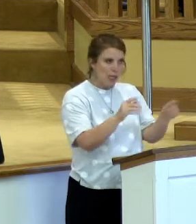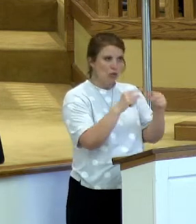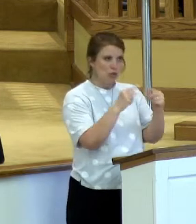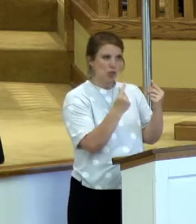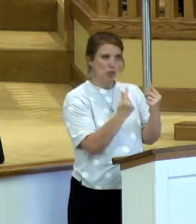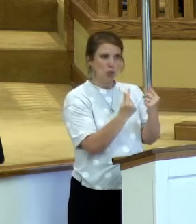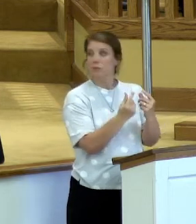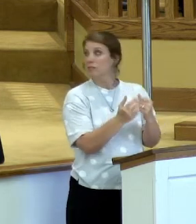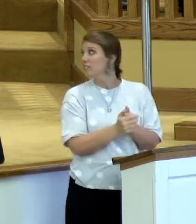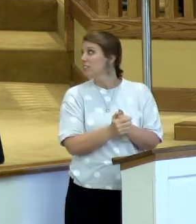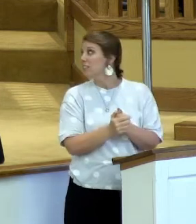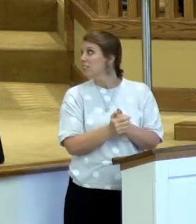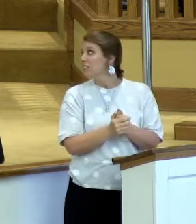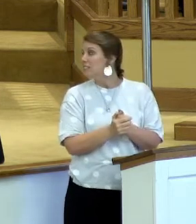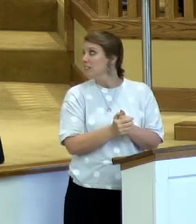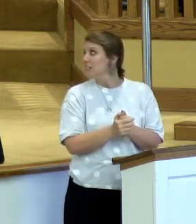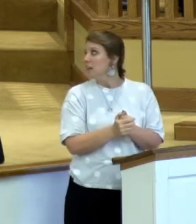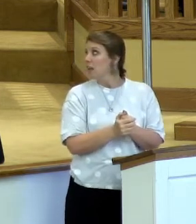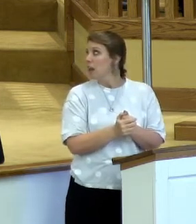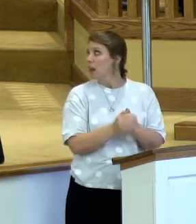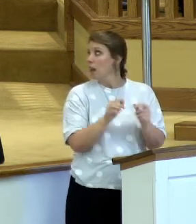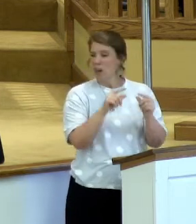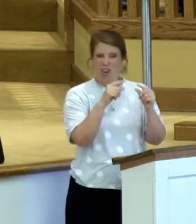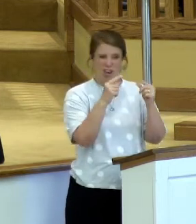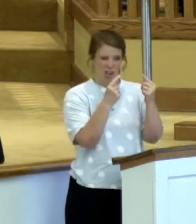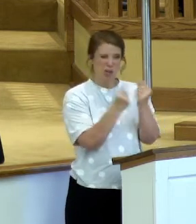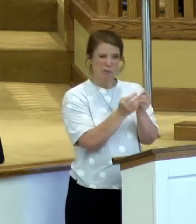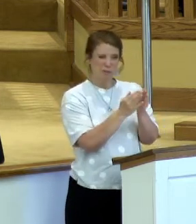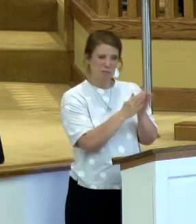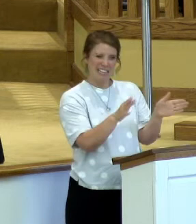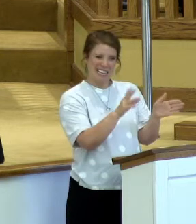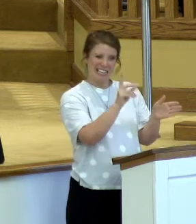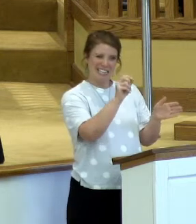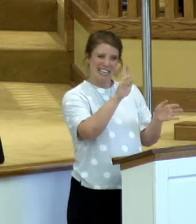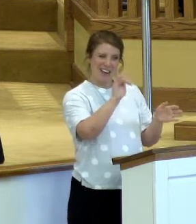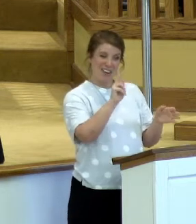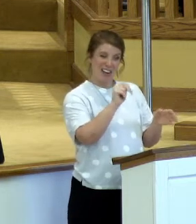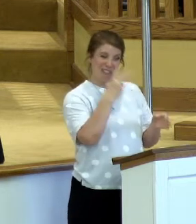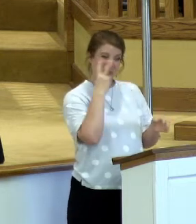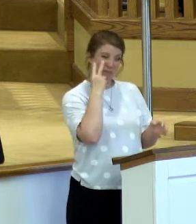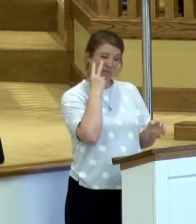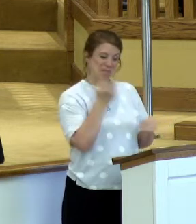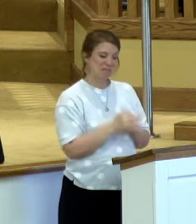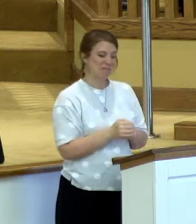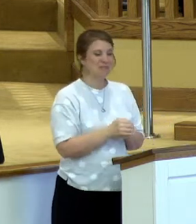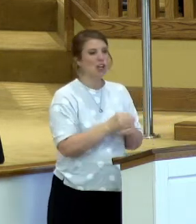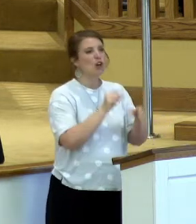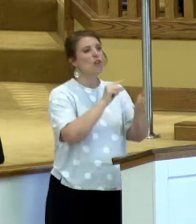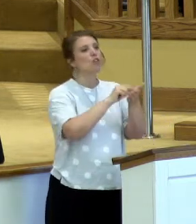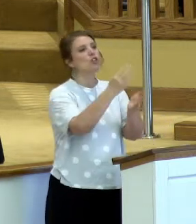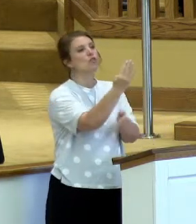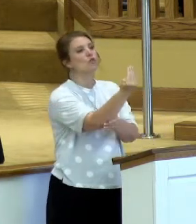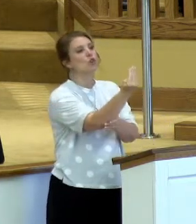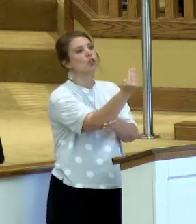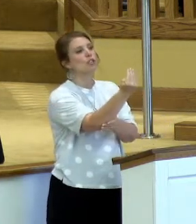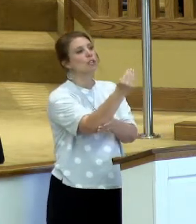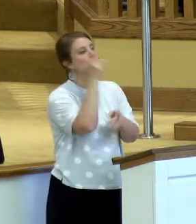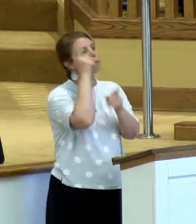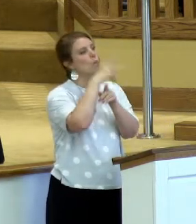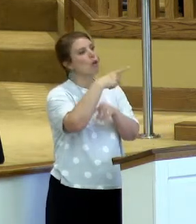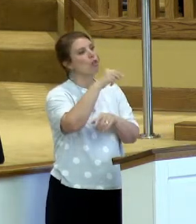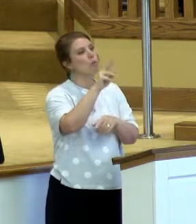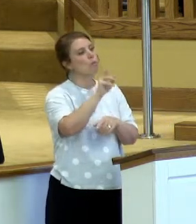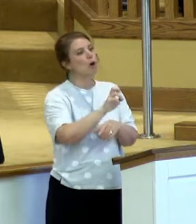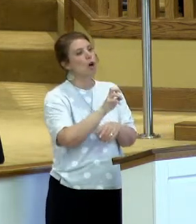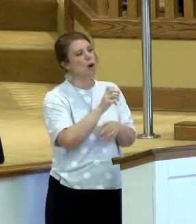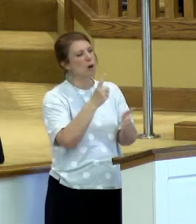going to be daring tonight. We're going to split up into very in groups. We're going to see how it goes. I'm going to be daring in our group split up. You'll see in just a second. Look at verse 14. Brother Pope talked about